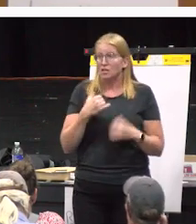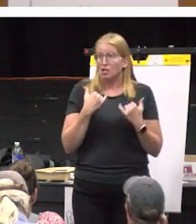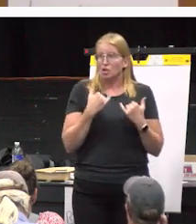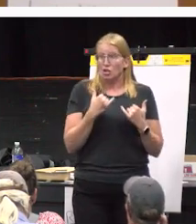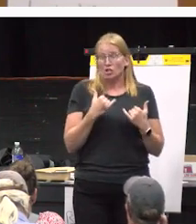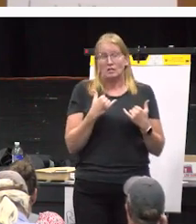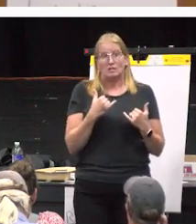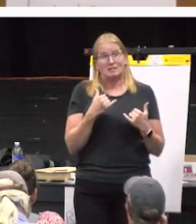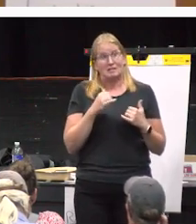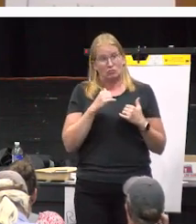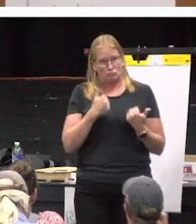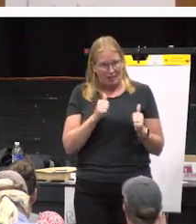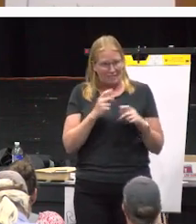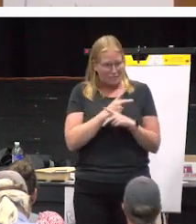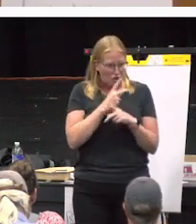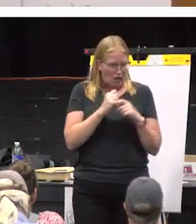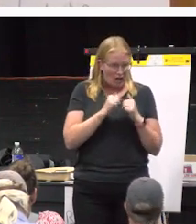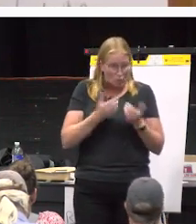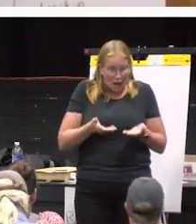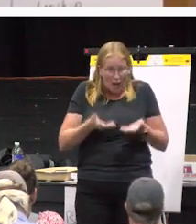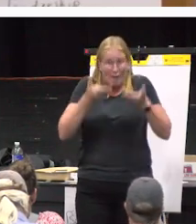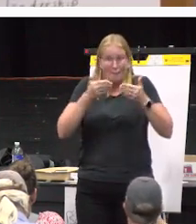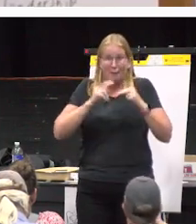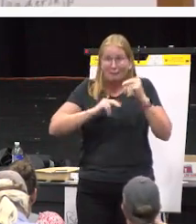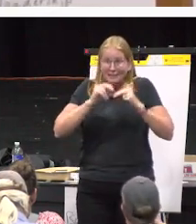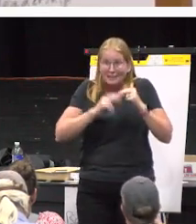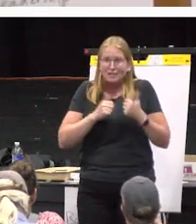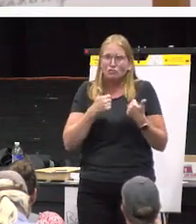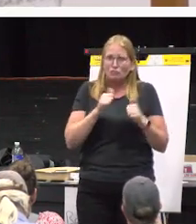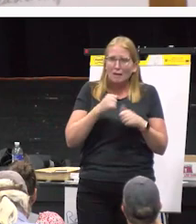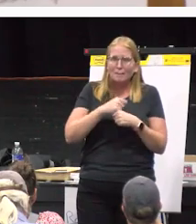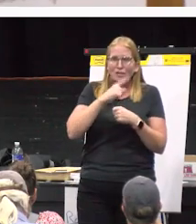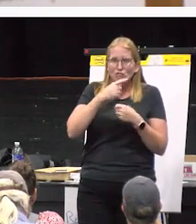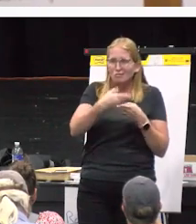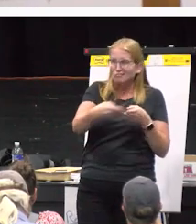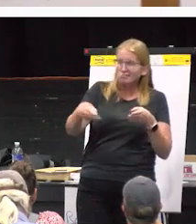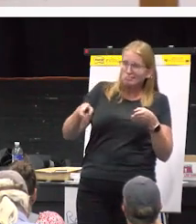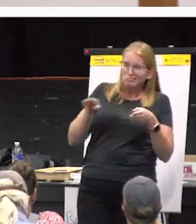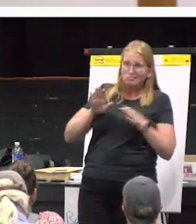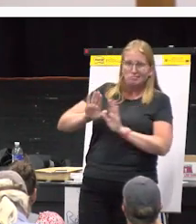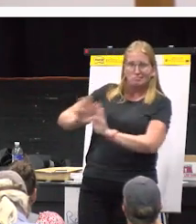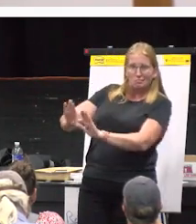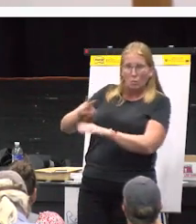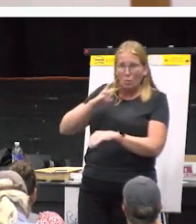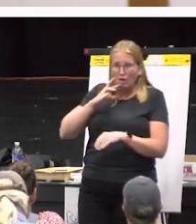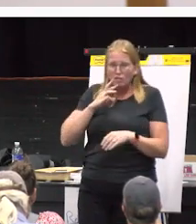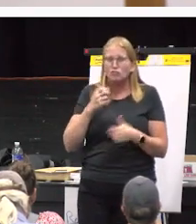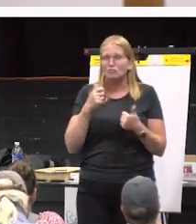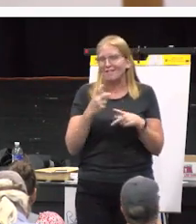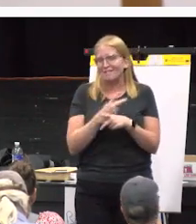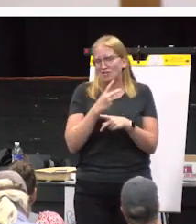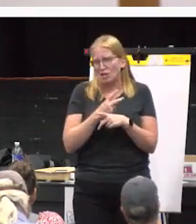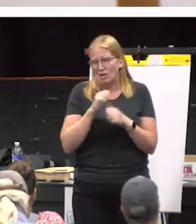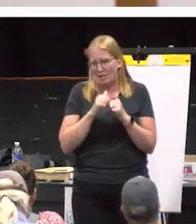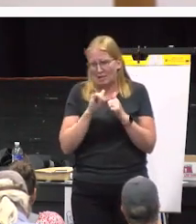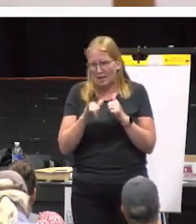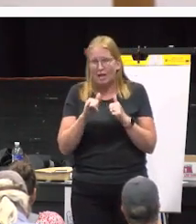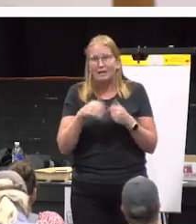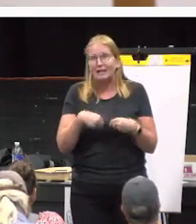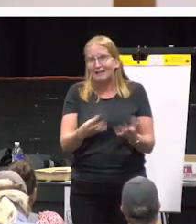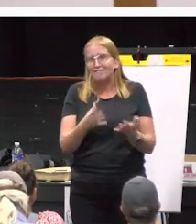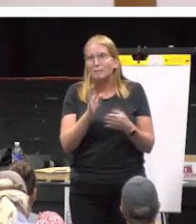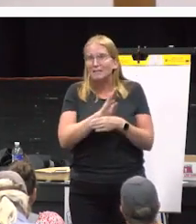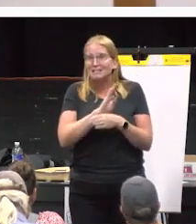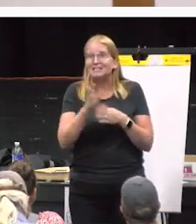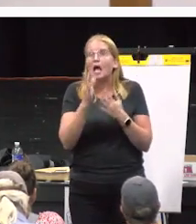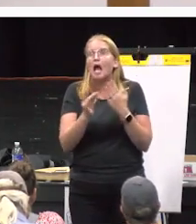toward building hardening, elevating buildings, appliances, and inventories, mitigating impacts, and adapting in the downtown, and options for moving some businesses and